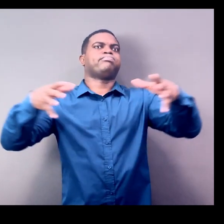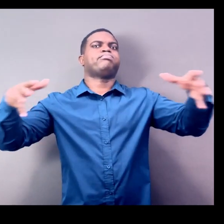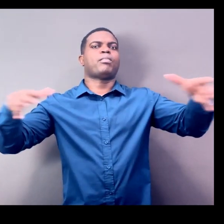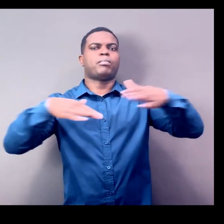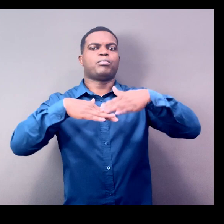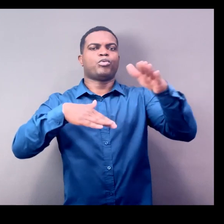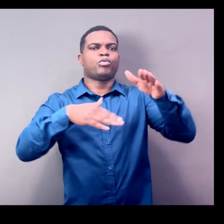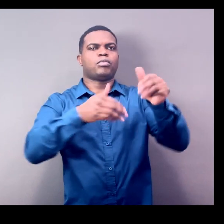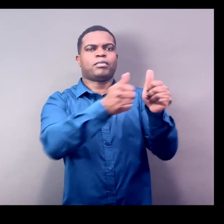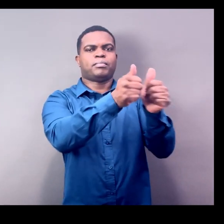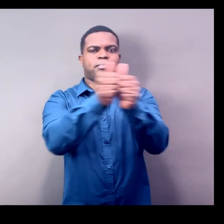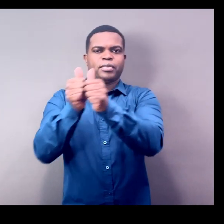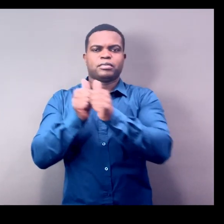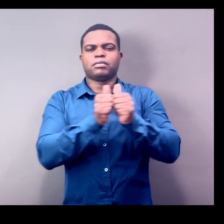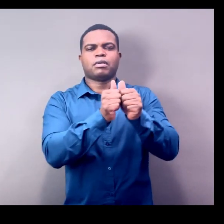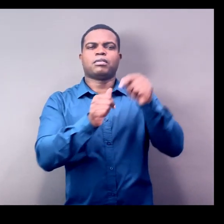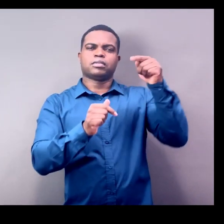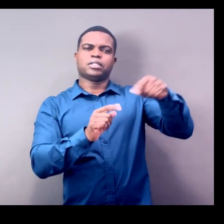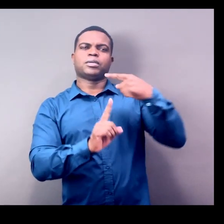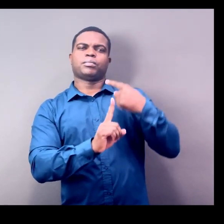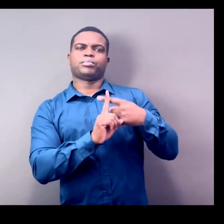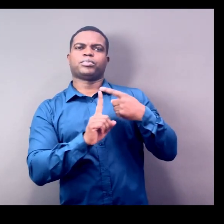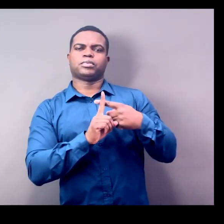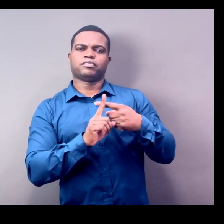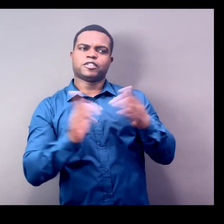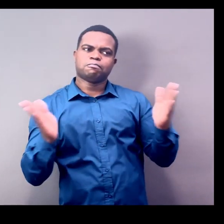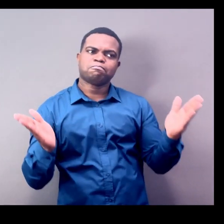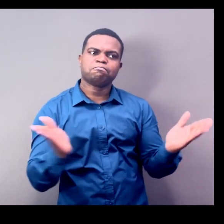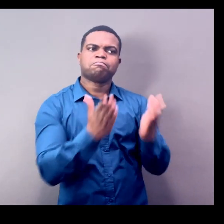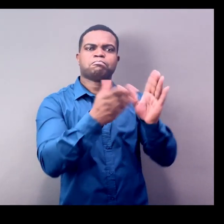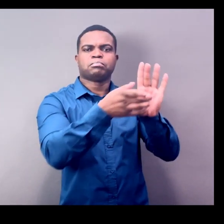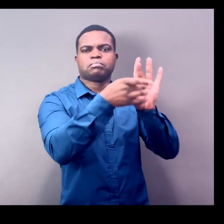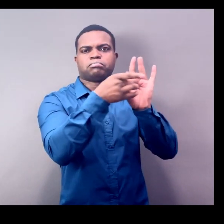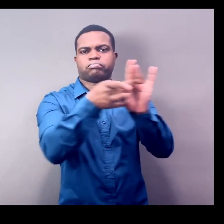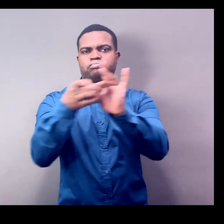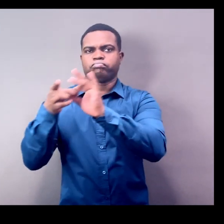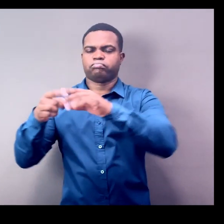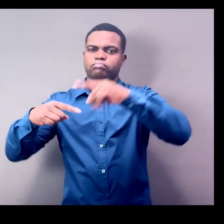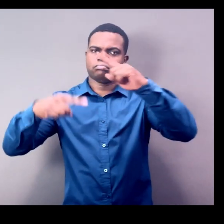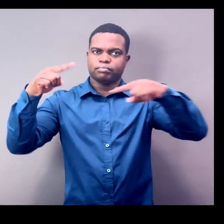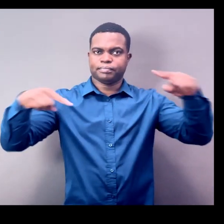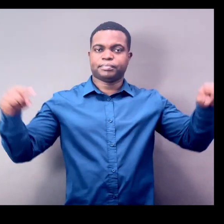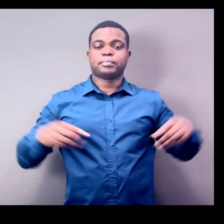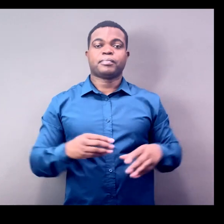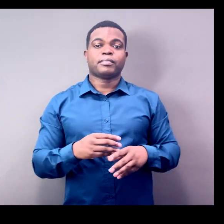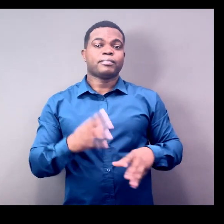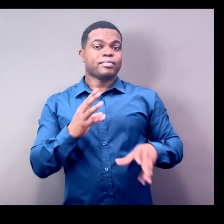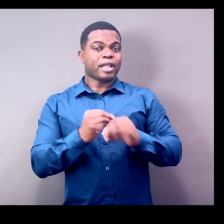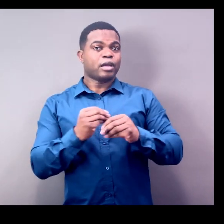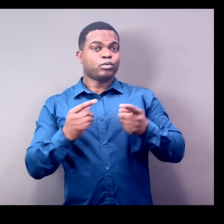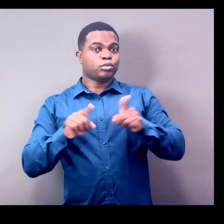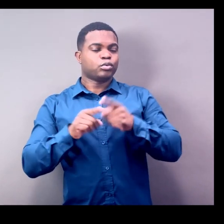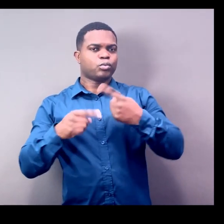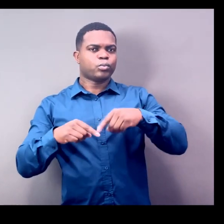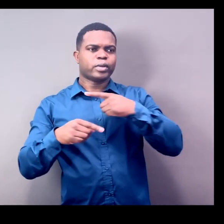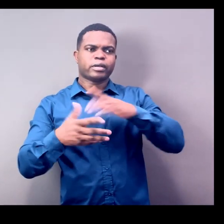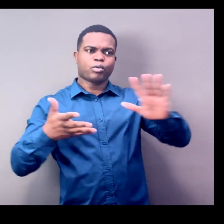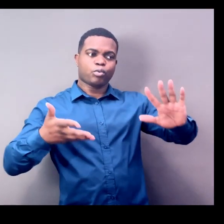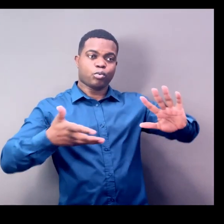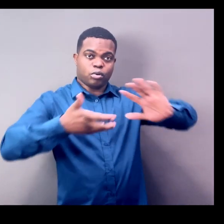So maintaining positive partnerships, you need to nurture relationship and also look for ways to